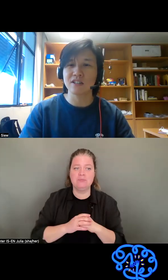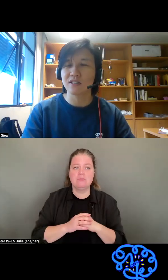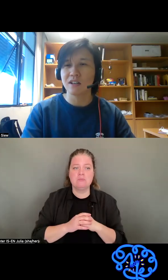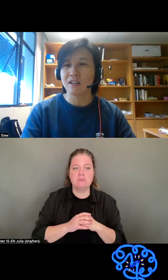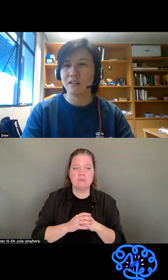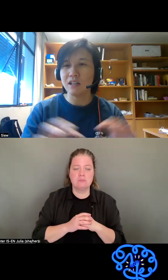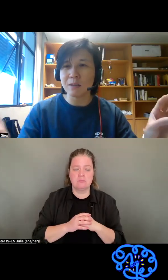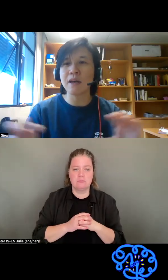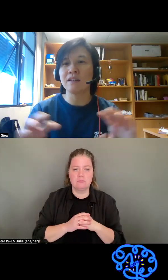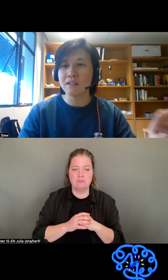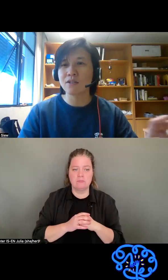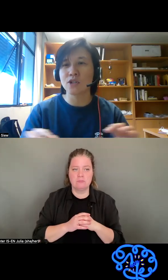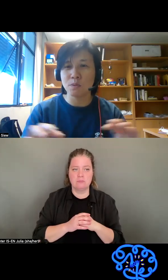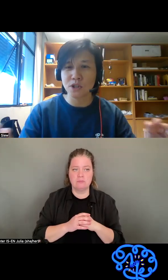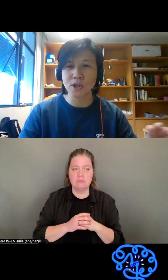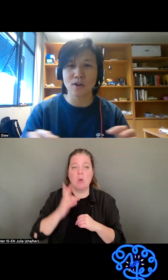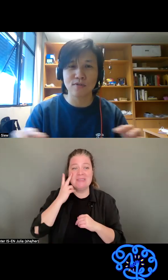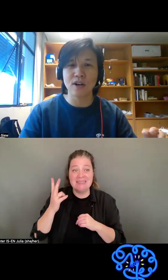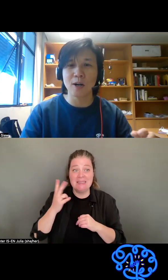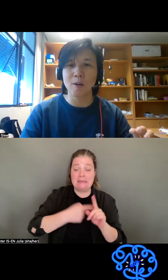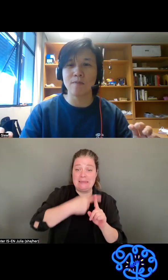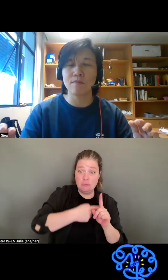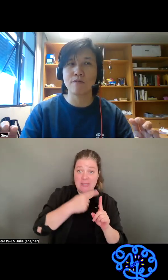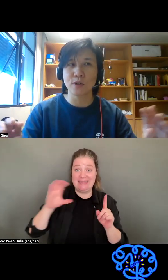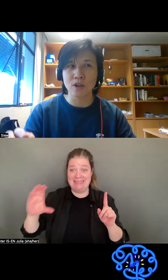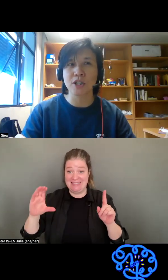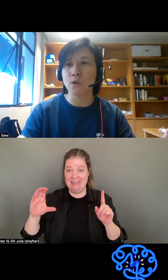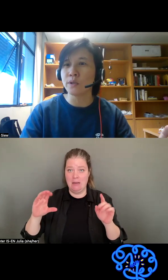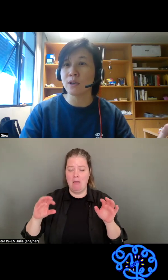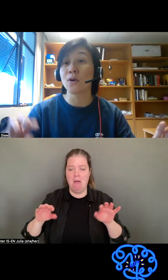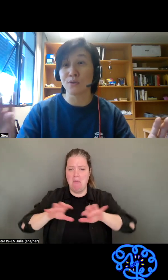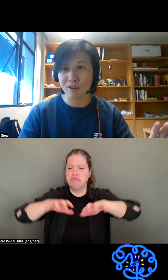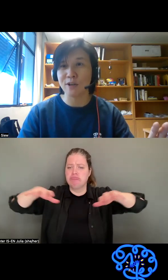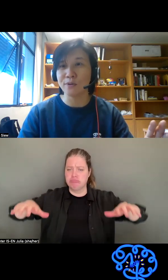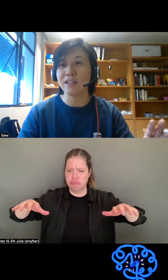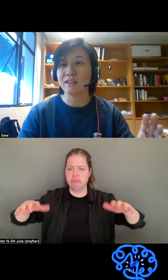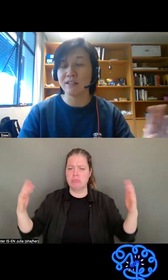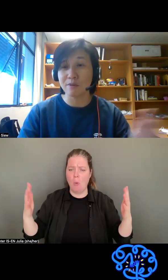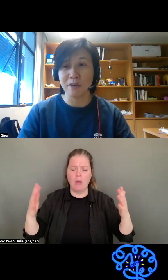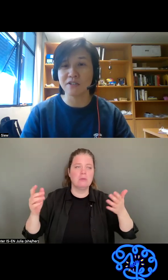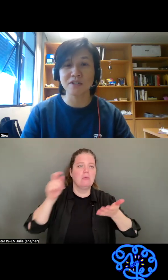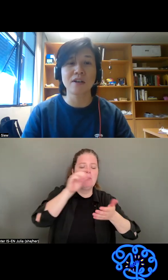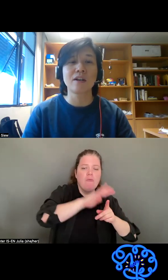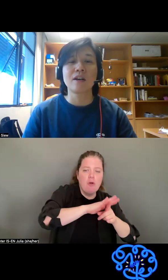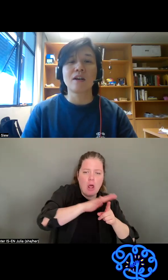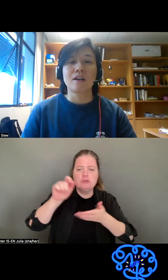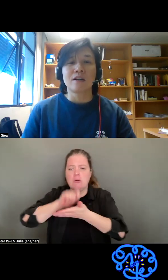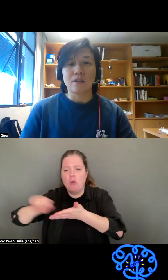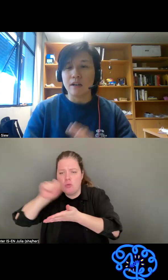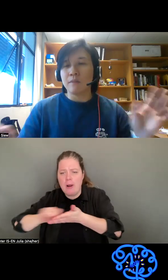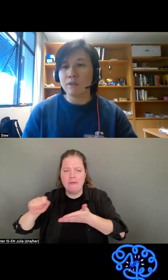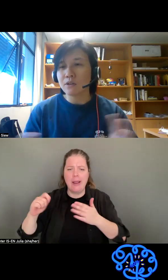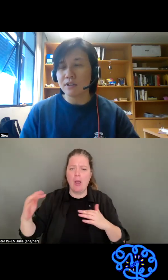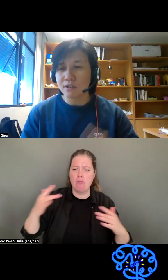than just the independent contribution of phonological only or orthographic only network measures.